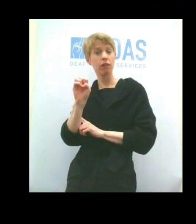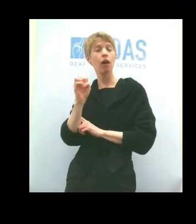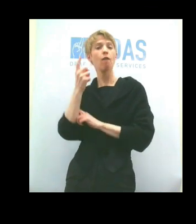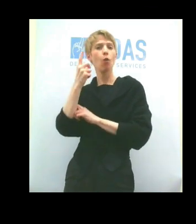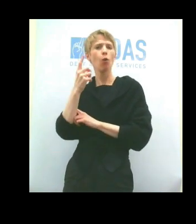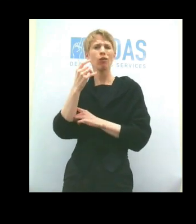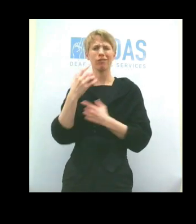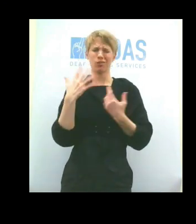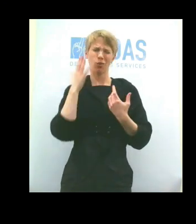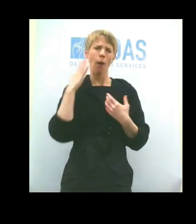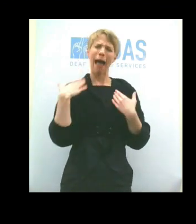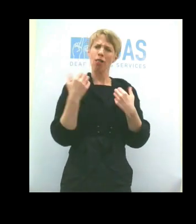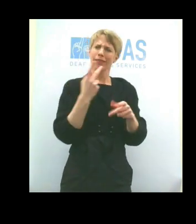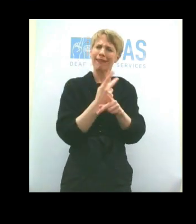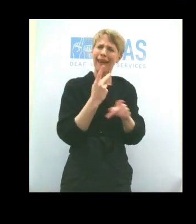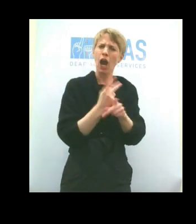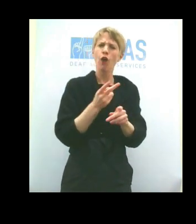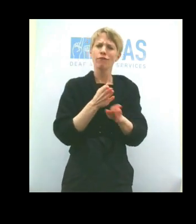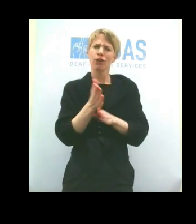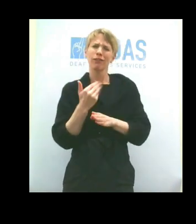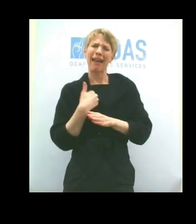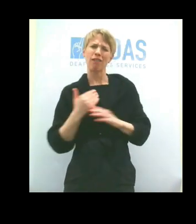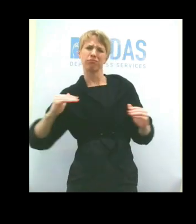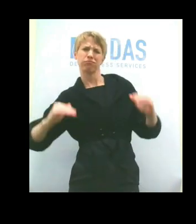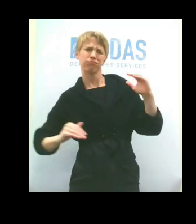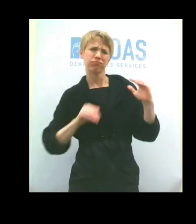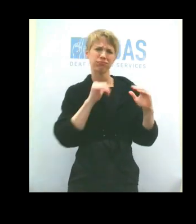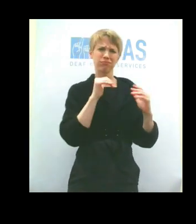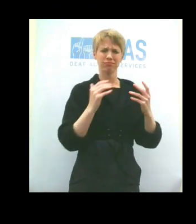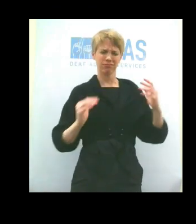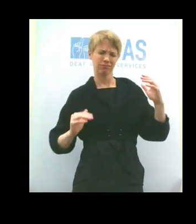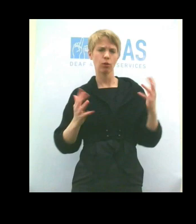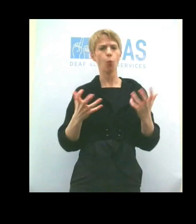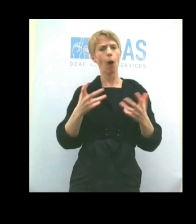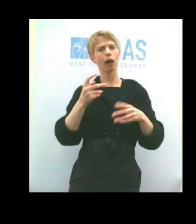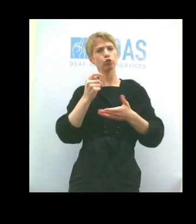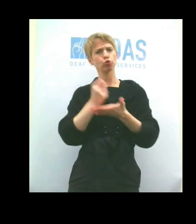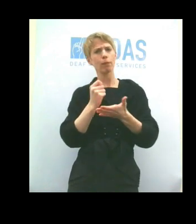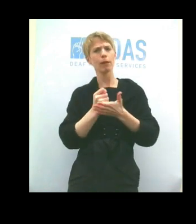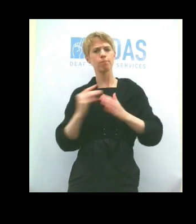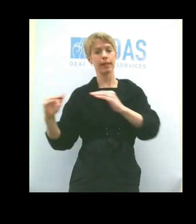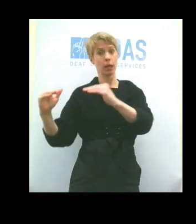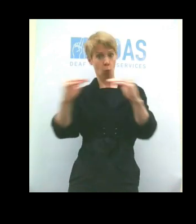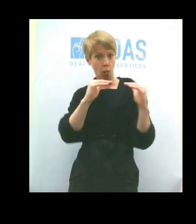especially with those of Medicaid patients, is providing $2.3 million to provide